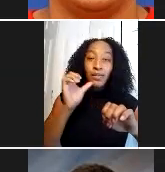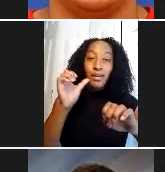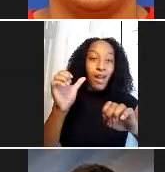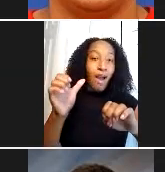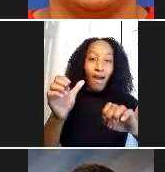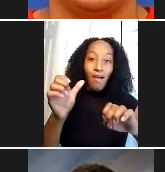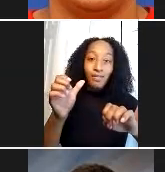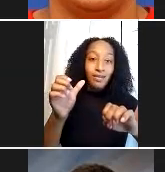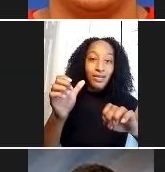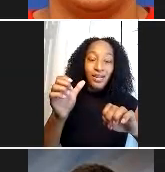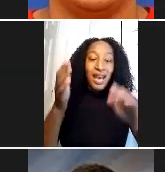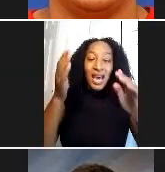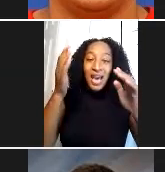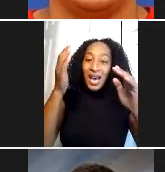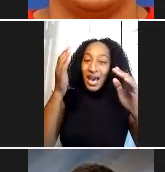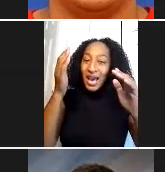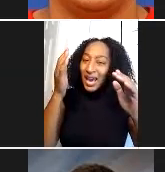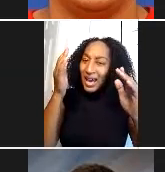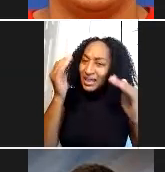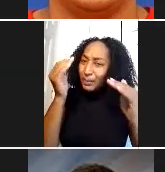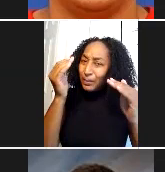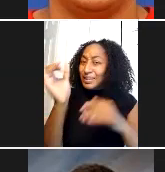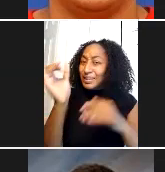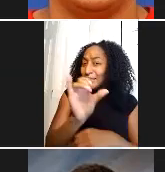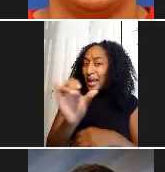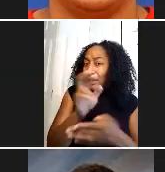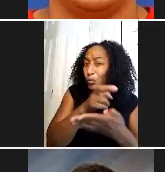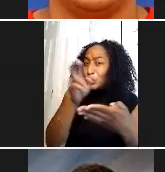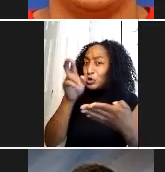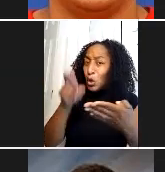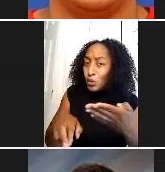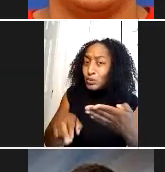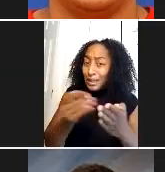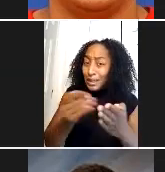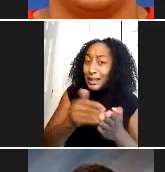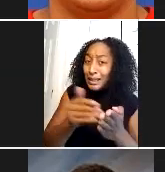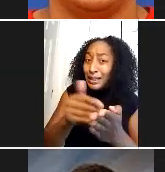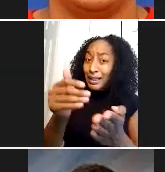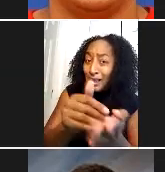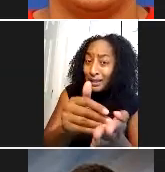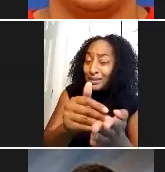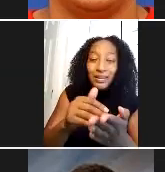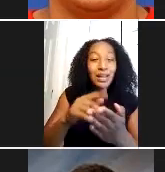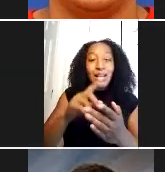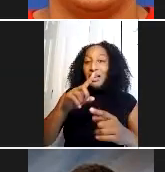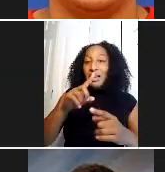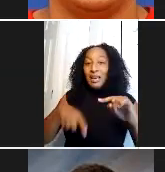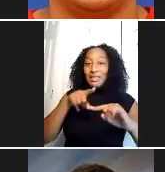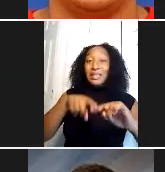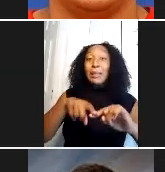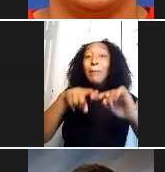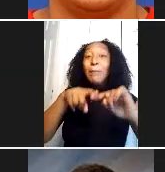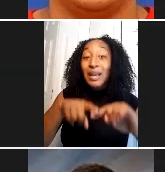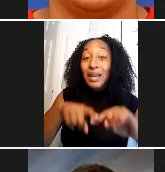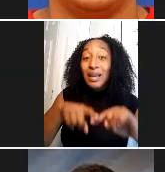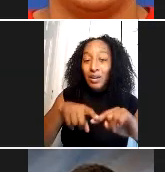results that can be relied upon, right? And also when